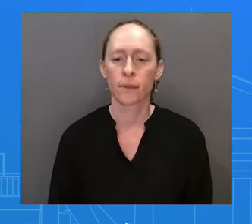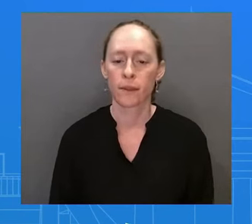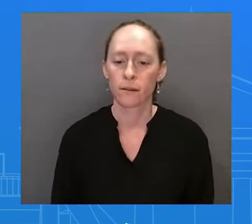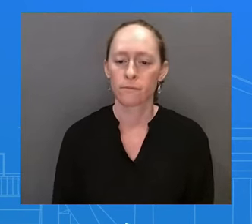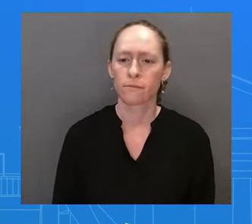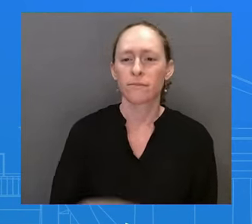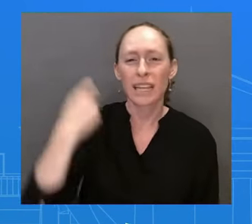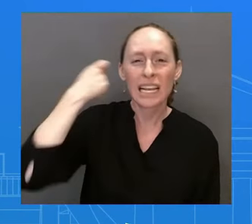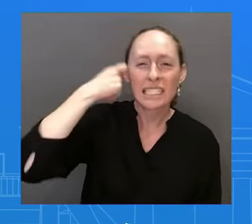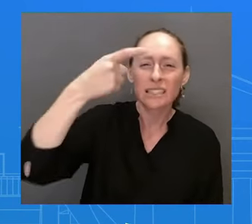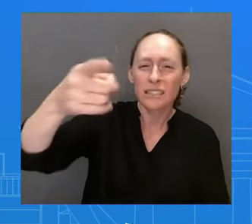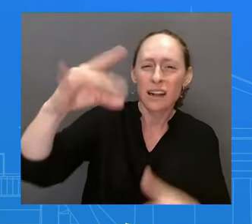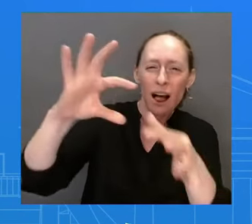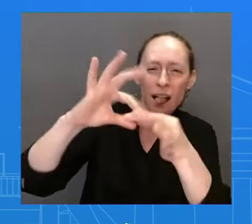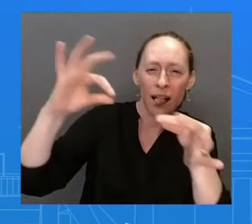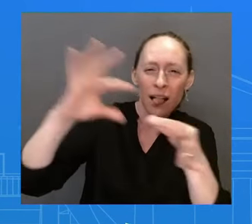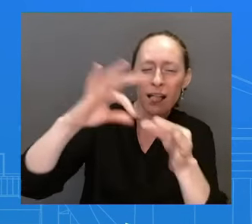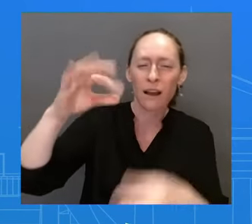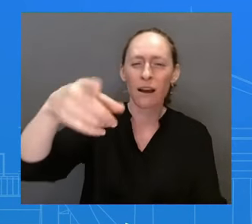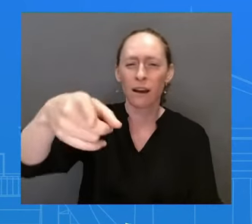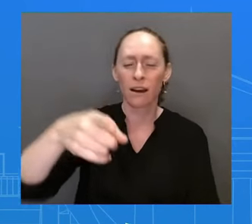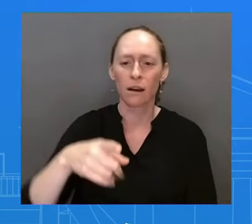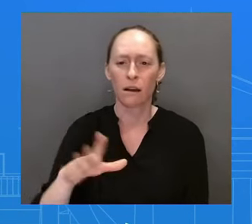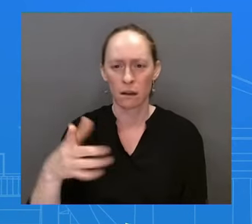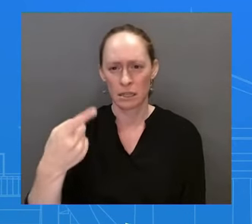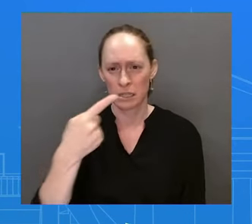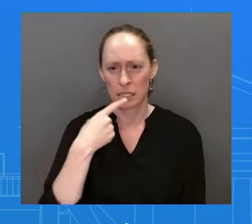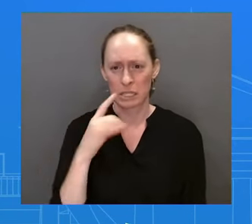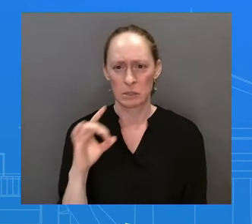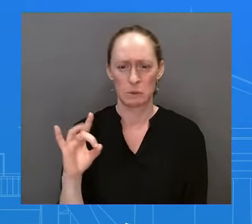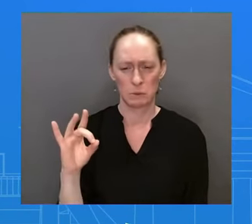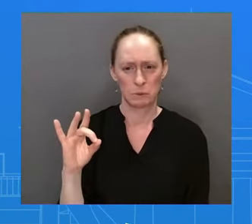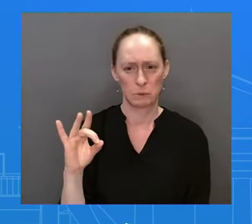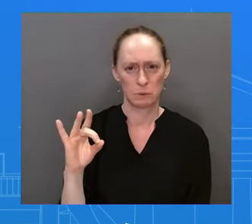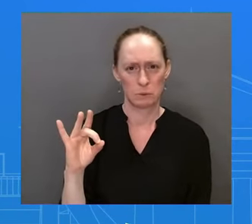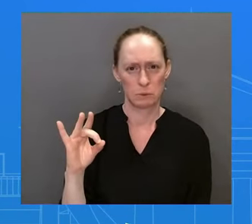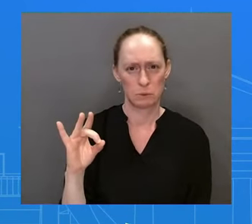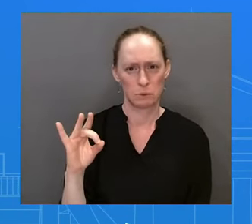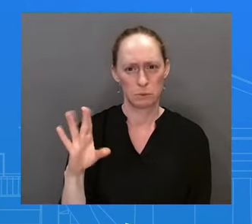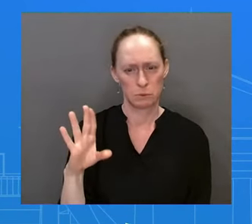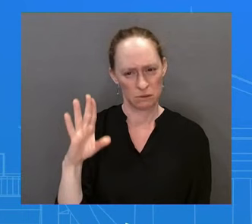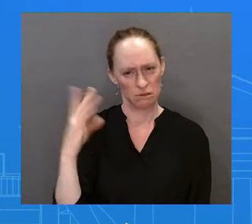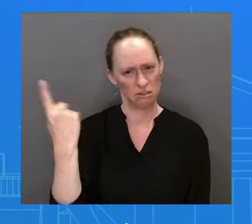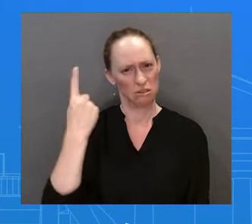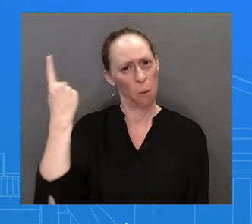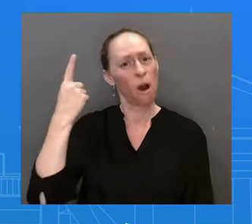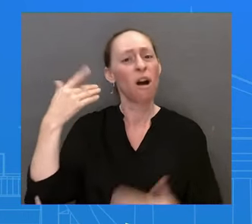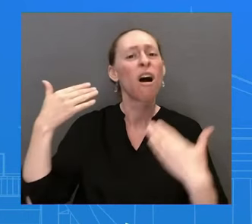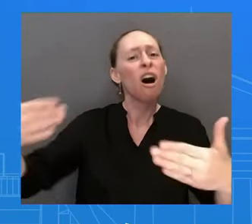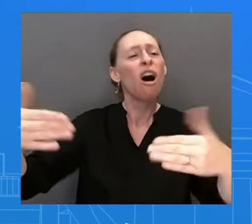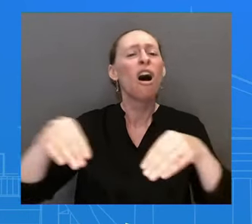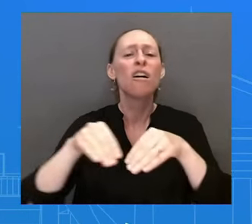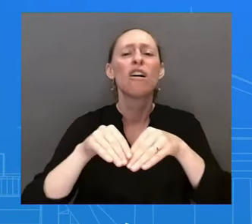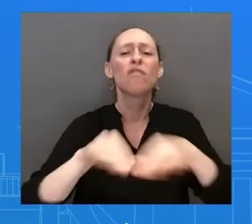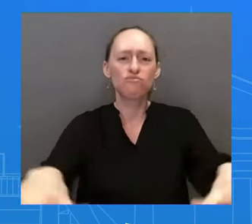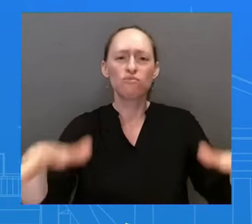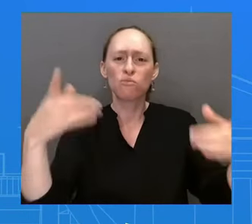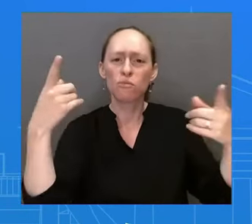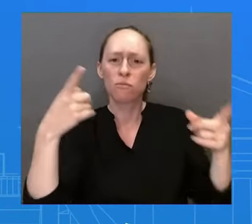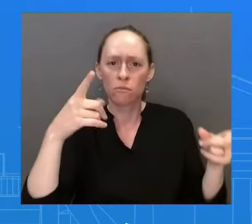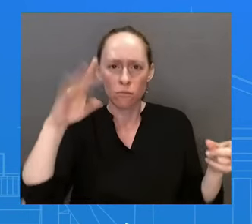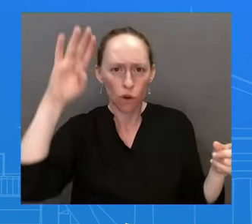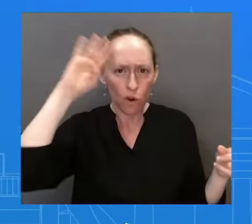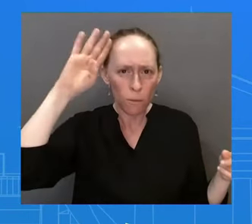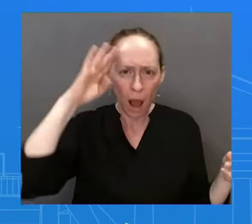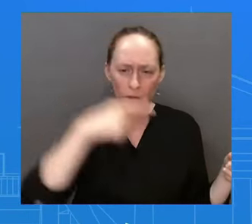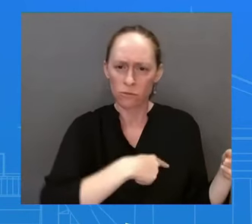going to characterize it. This is really for the Justice Department to speak to. Okay, and then just quickly on the